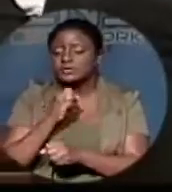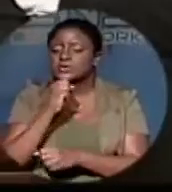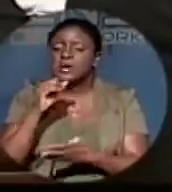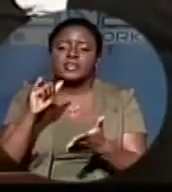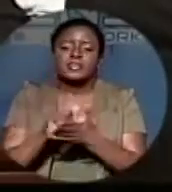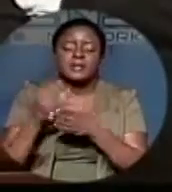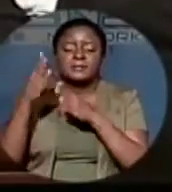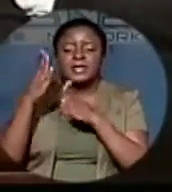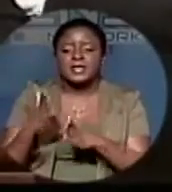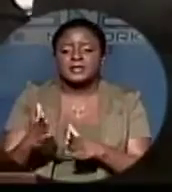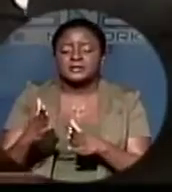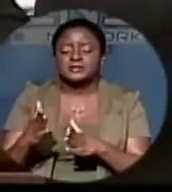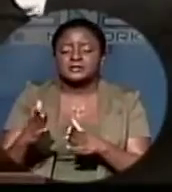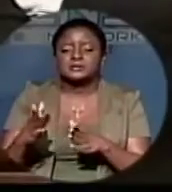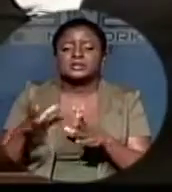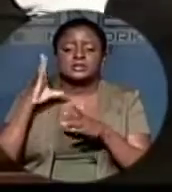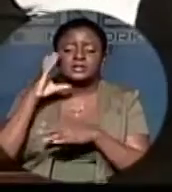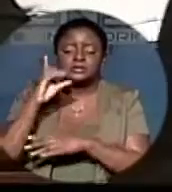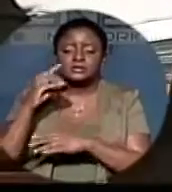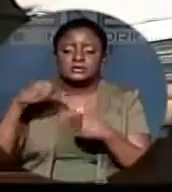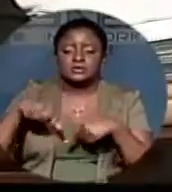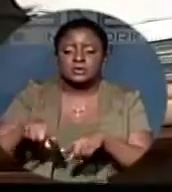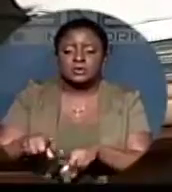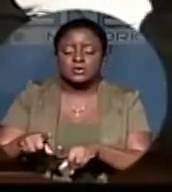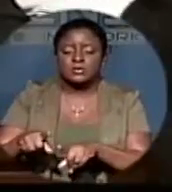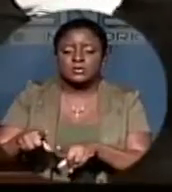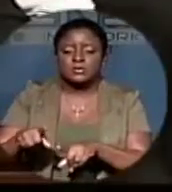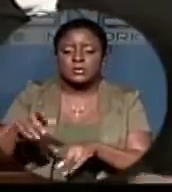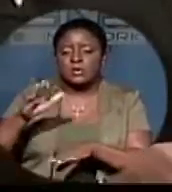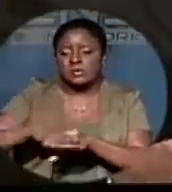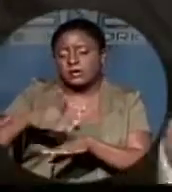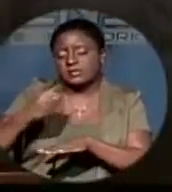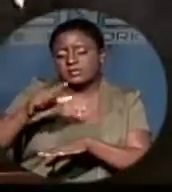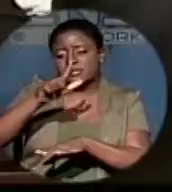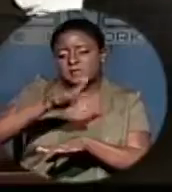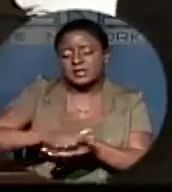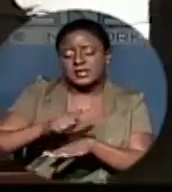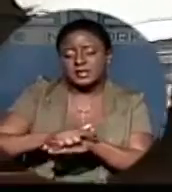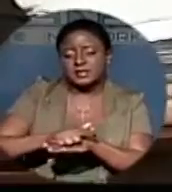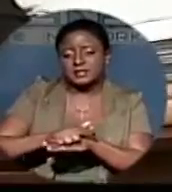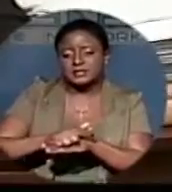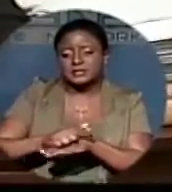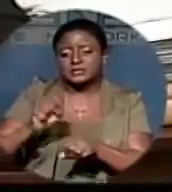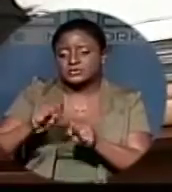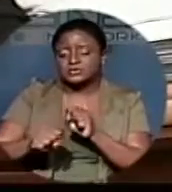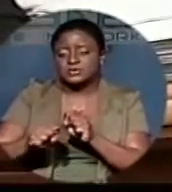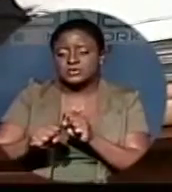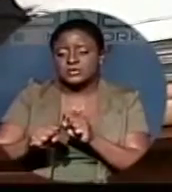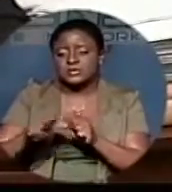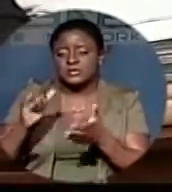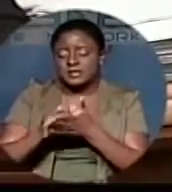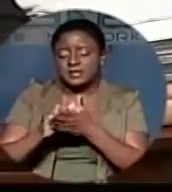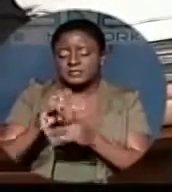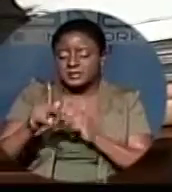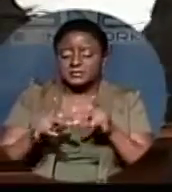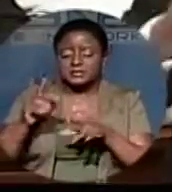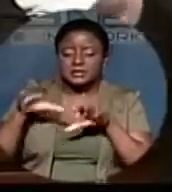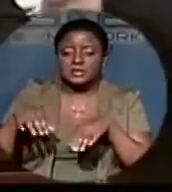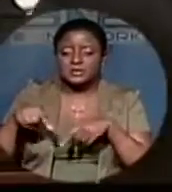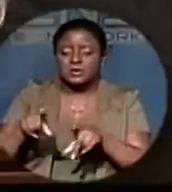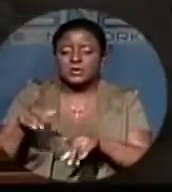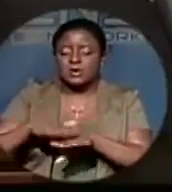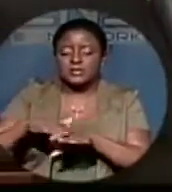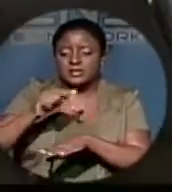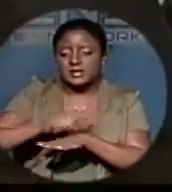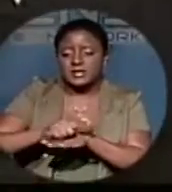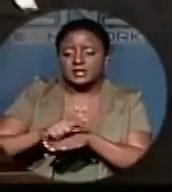We satisfied ourselves not only that the people in Iguana were full participants, but that the outside residents, leading